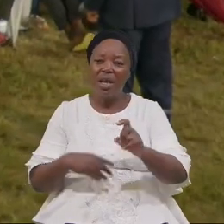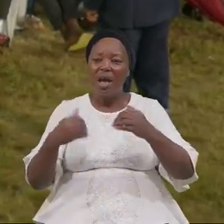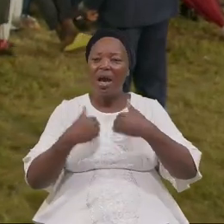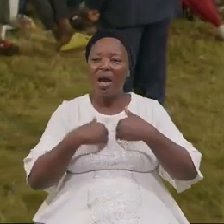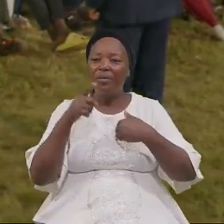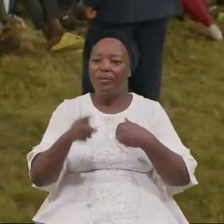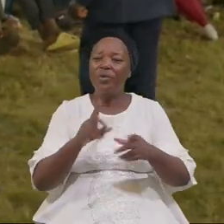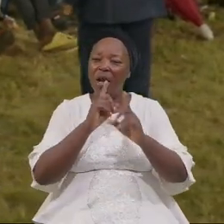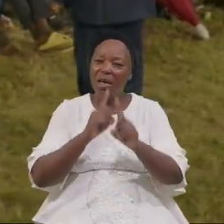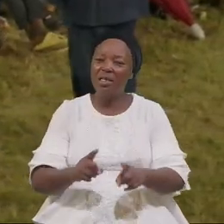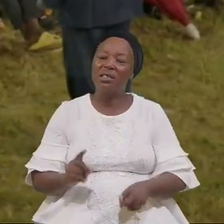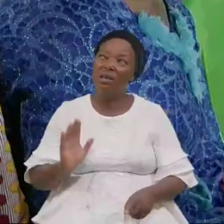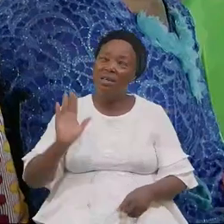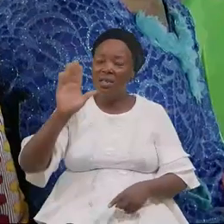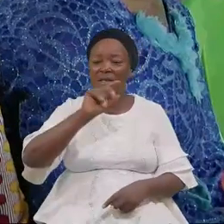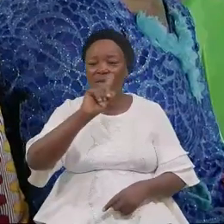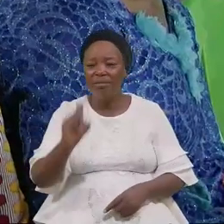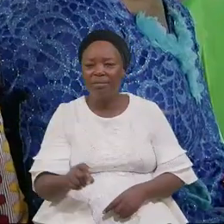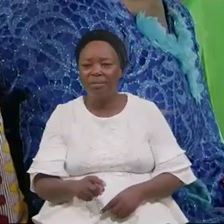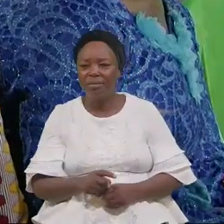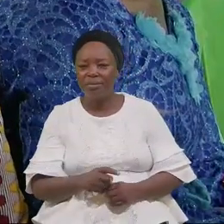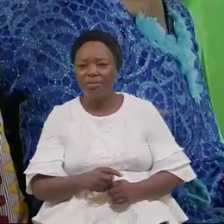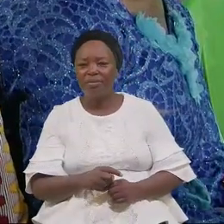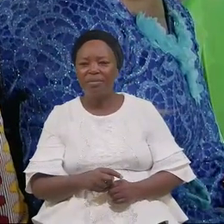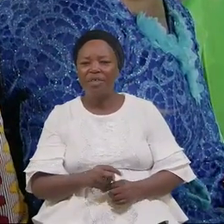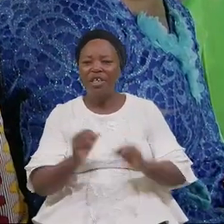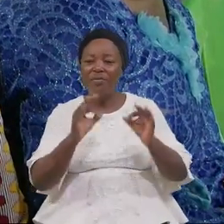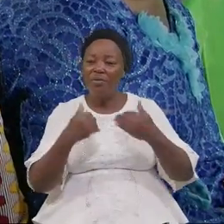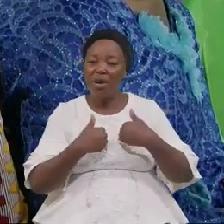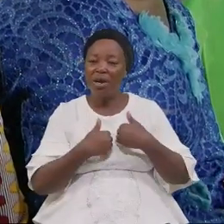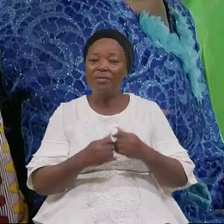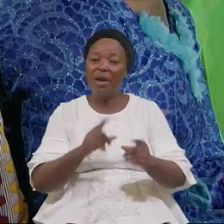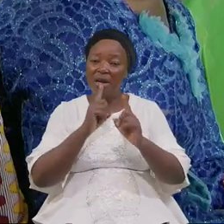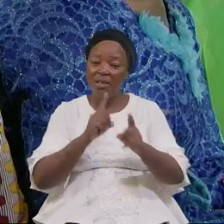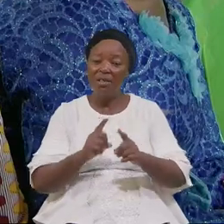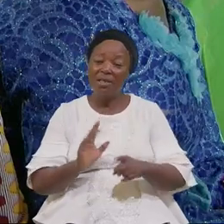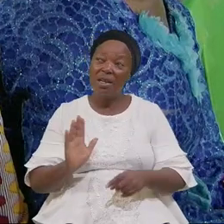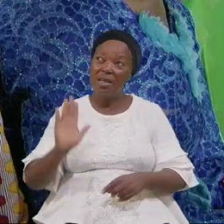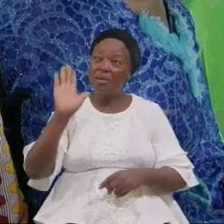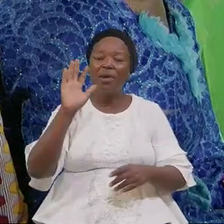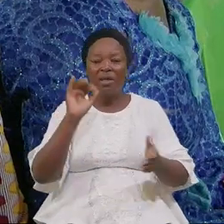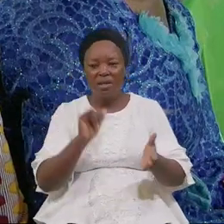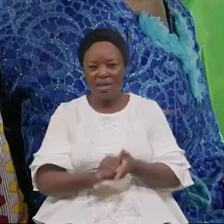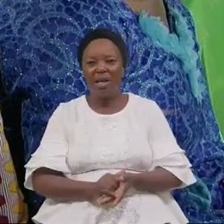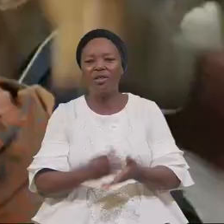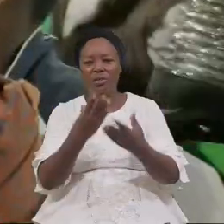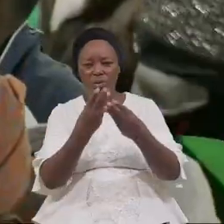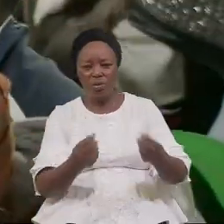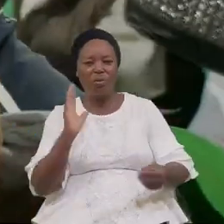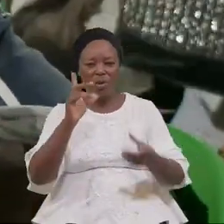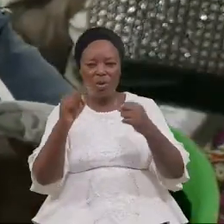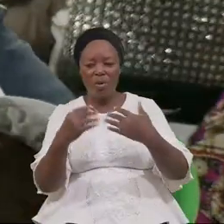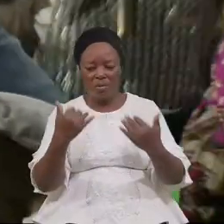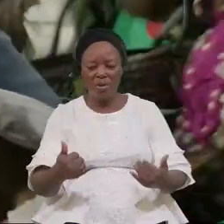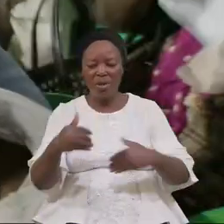you answered him? If you have answered him, that solution will come tonight